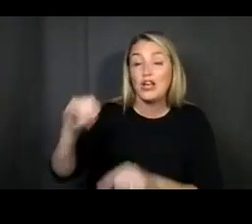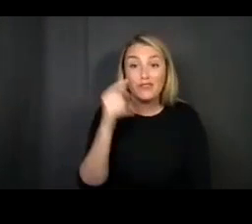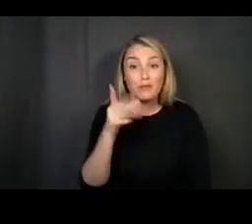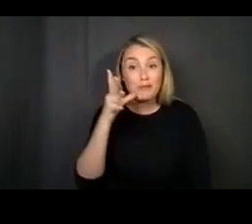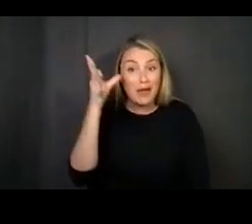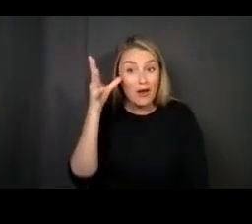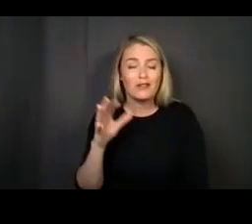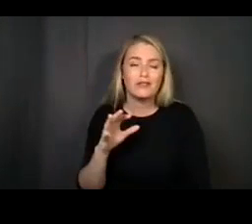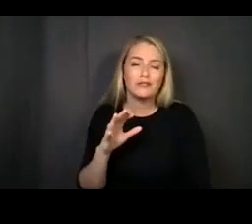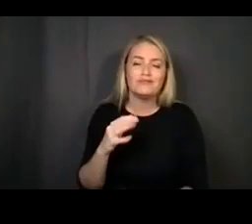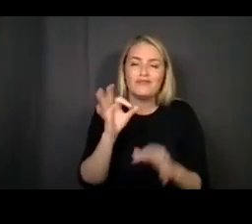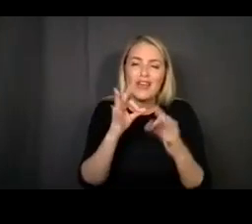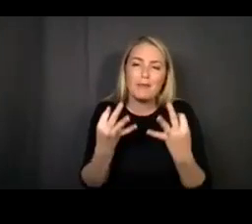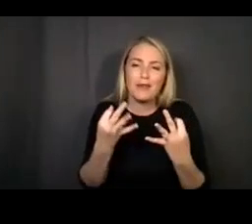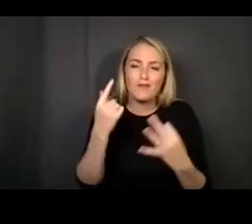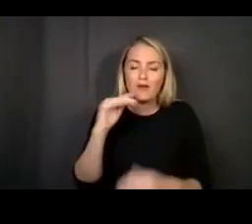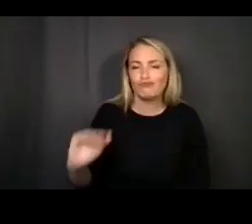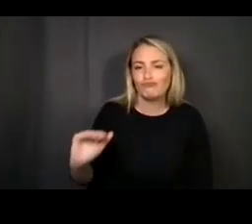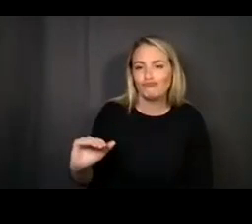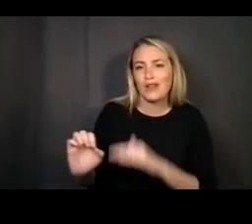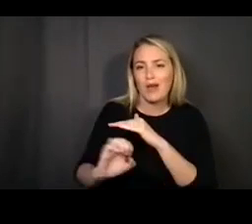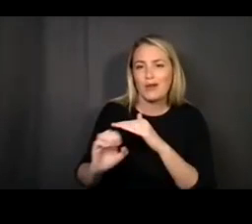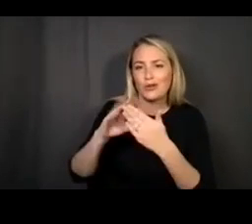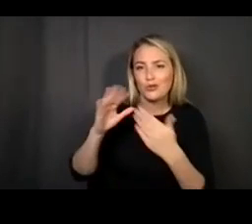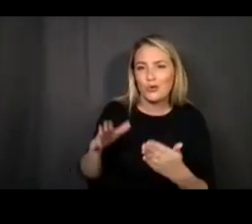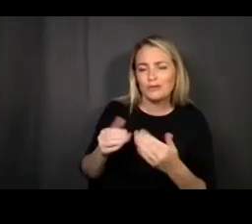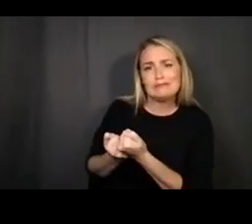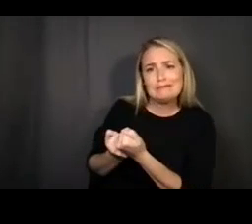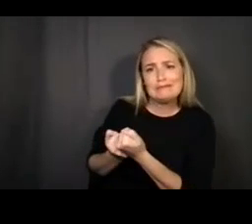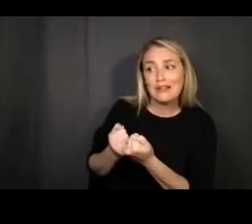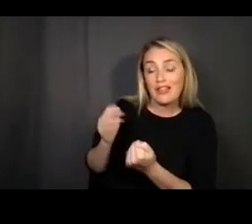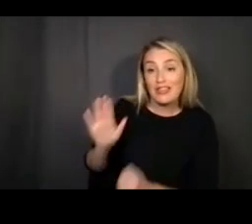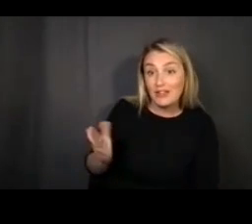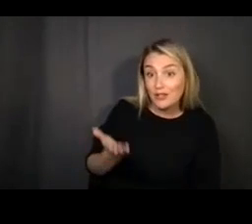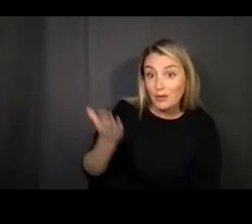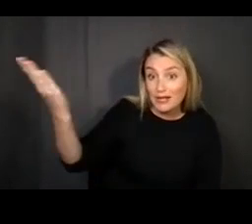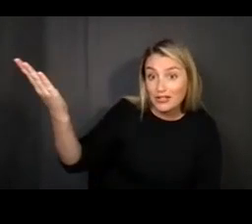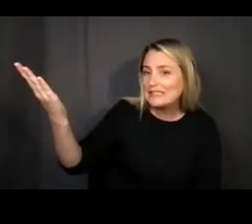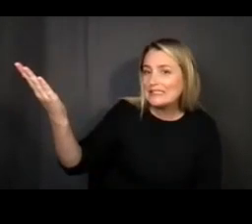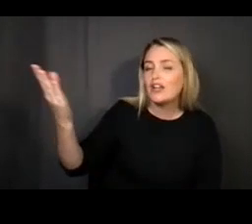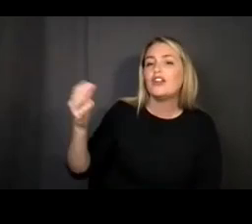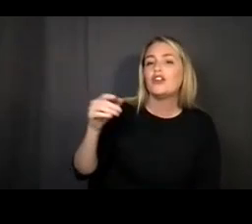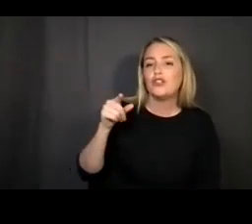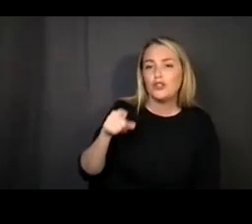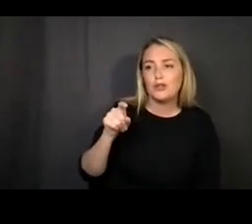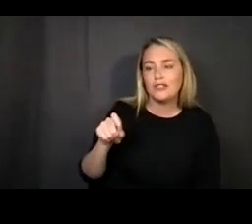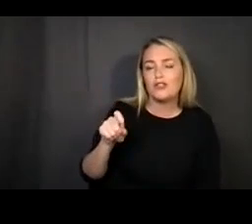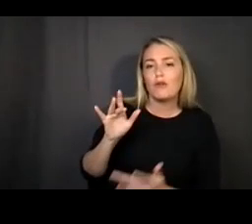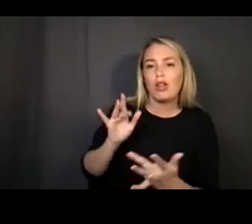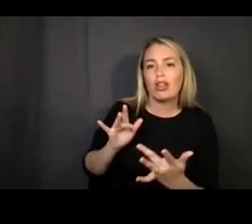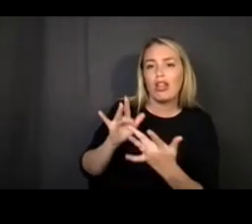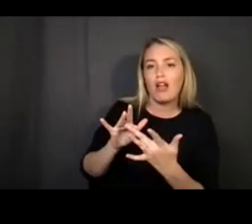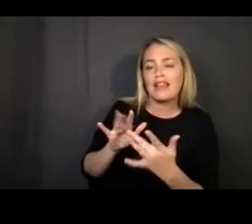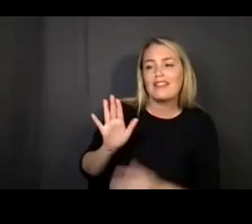member of an elementary student, and you're trying to support submission, you'll want to log in and into the